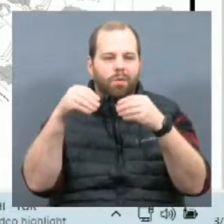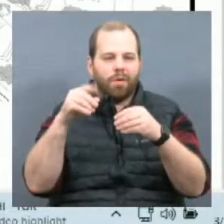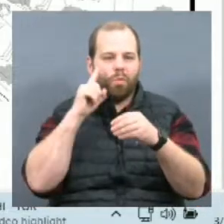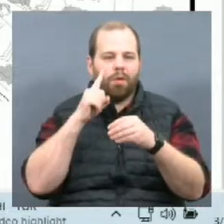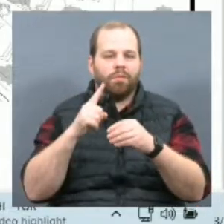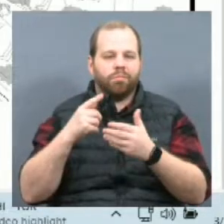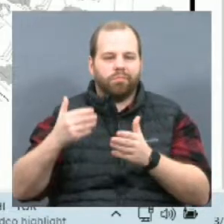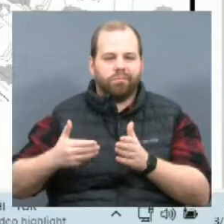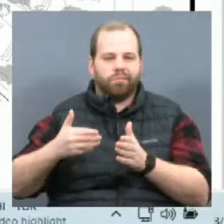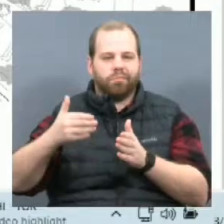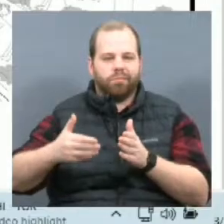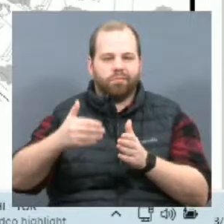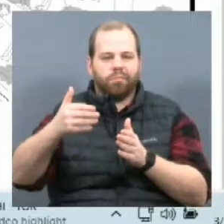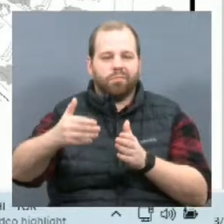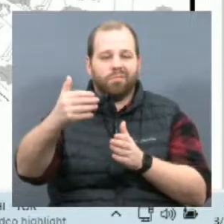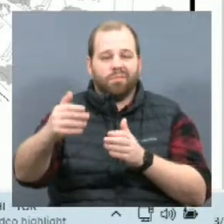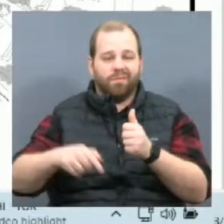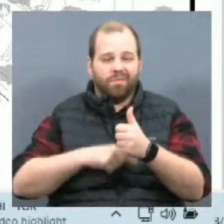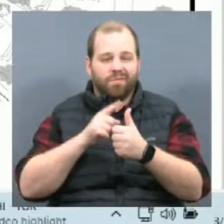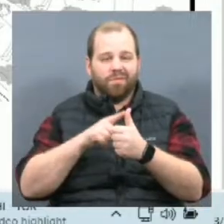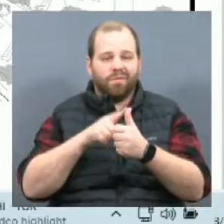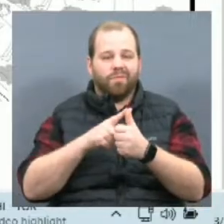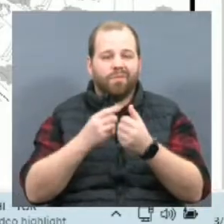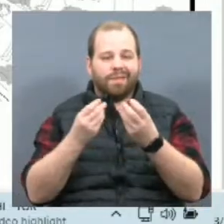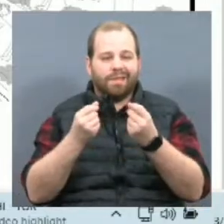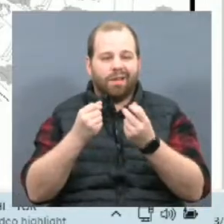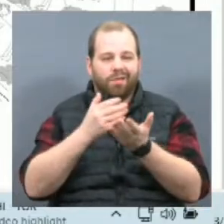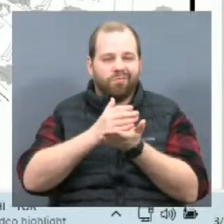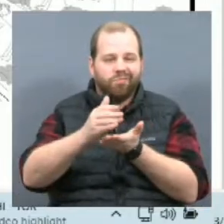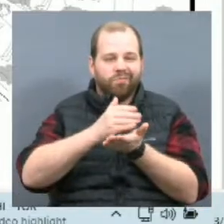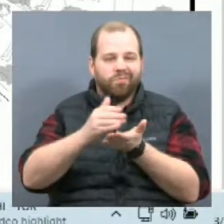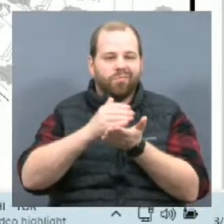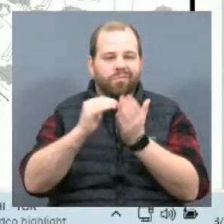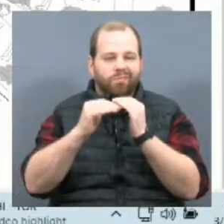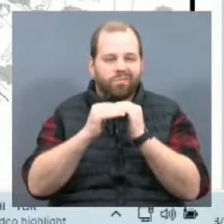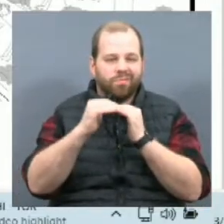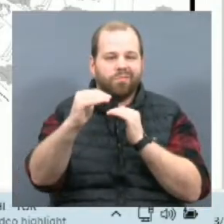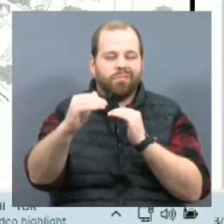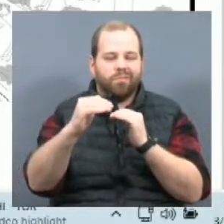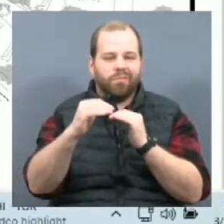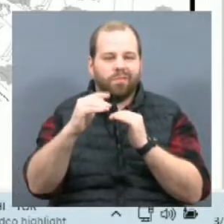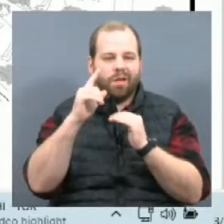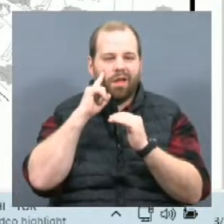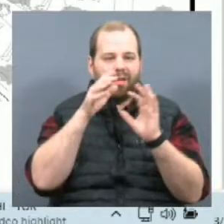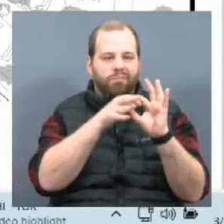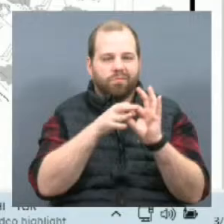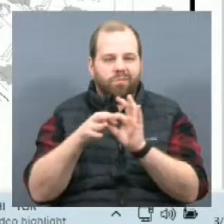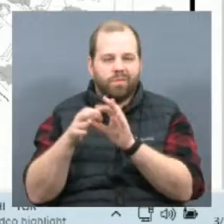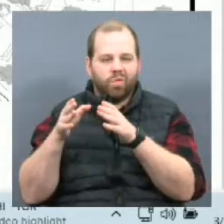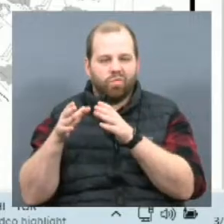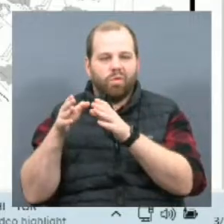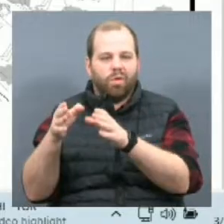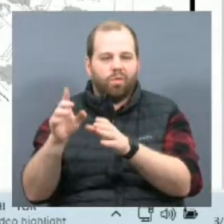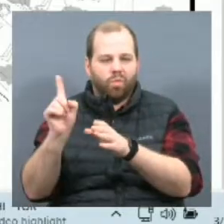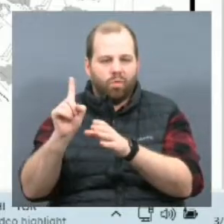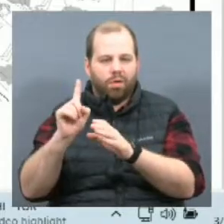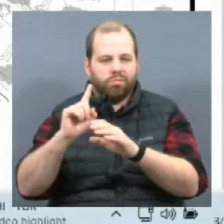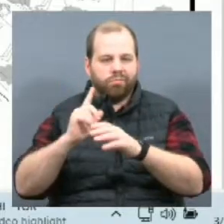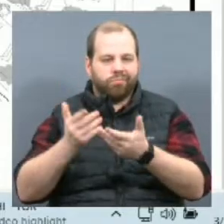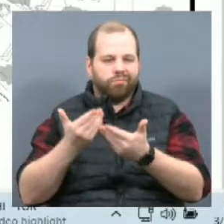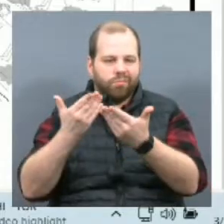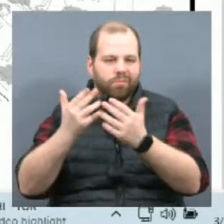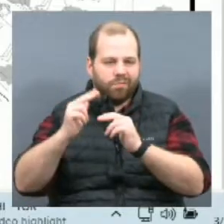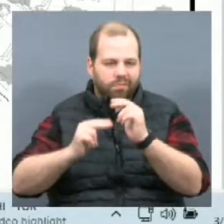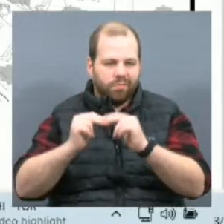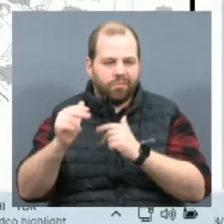would consist of clearing the land and making a road and parking lot across the road to the south of the proposed building site. The second phase